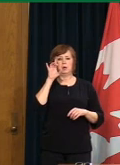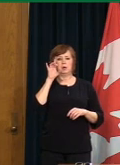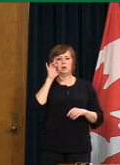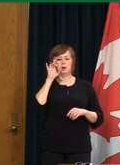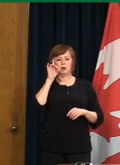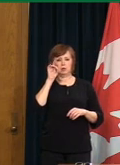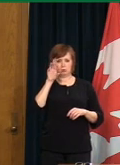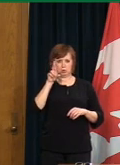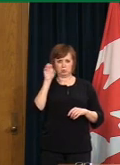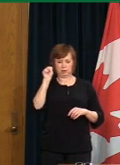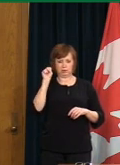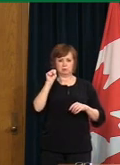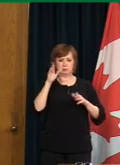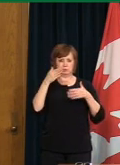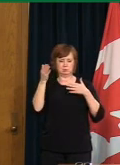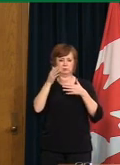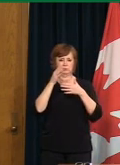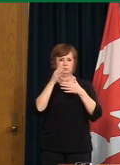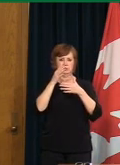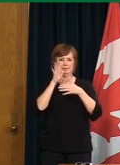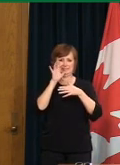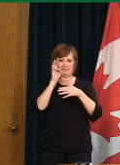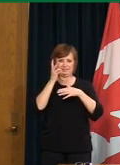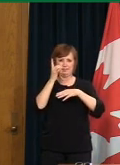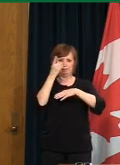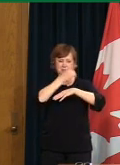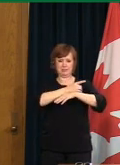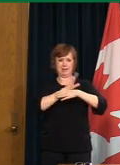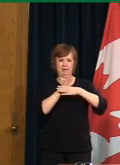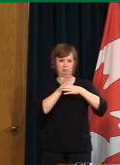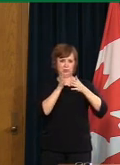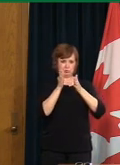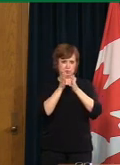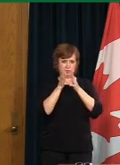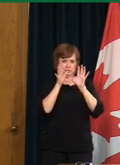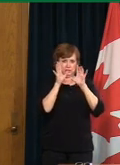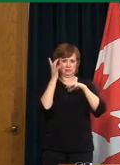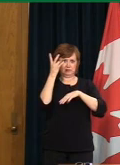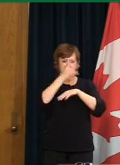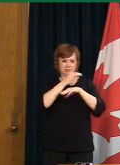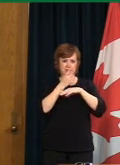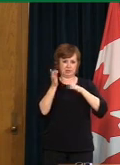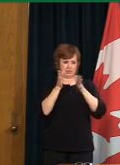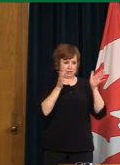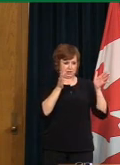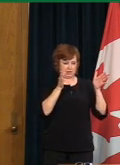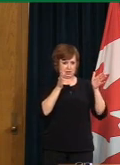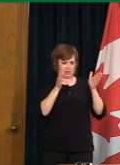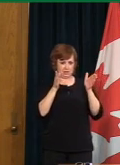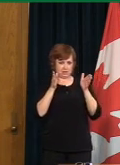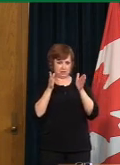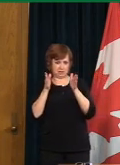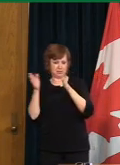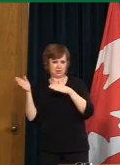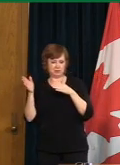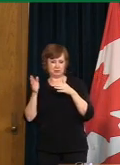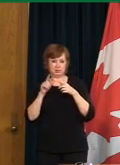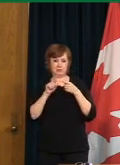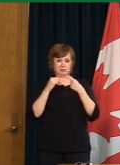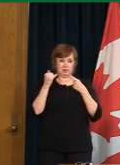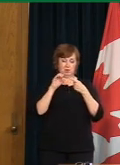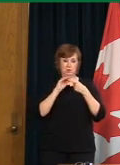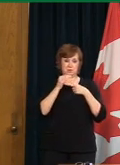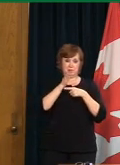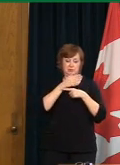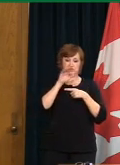cases, we're at 214 today. That's simply too high. I think back to, Election Day, which is about a month ago. It'll be a month ago tomorrow. We